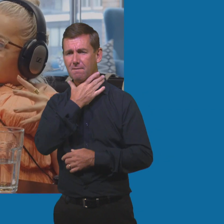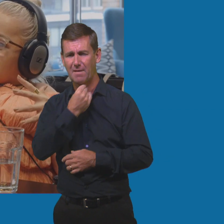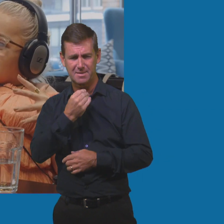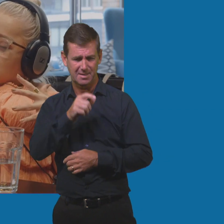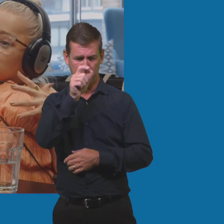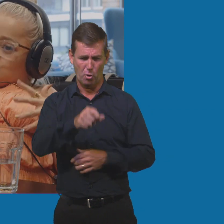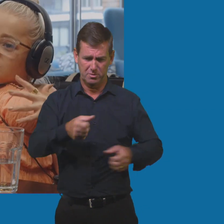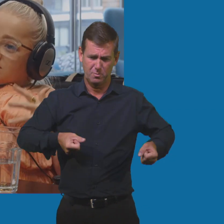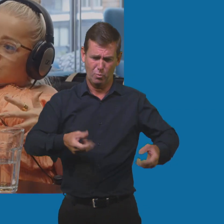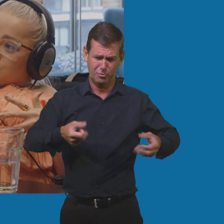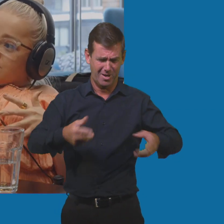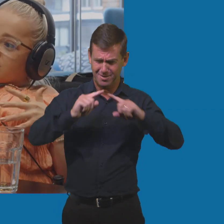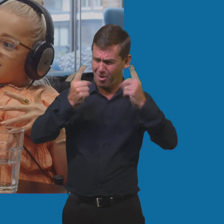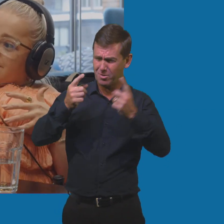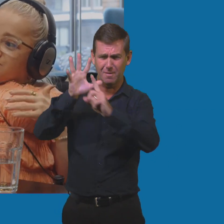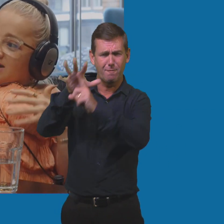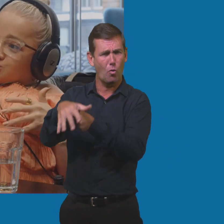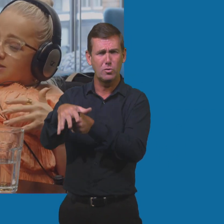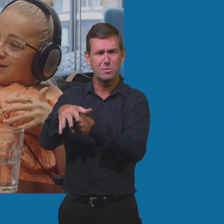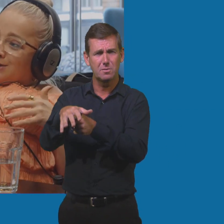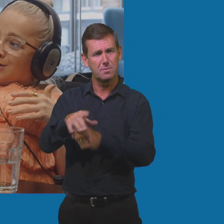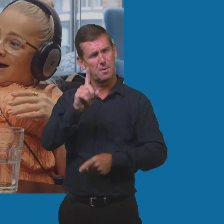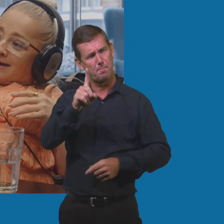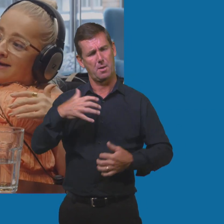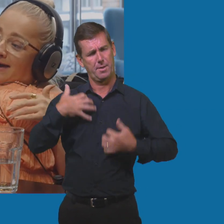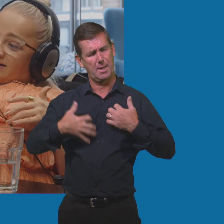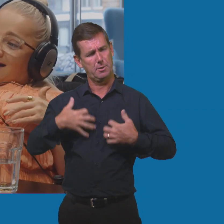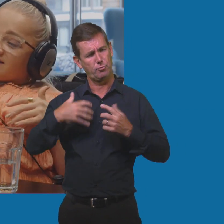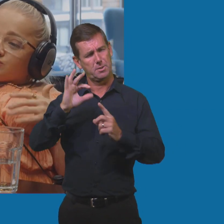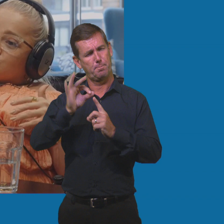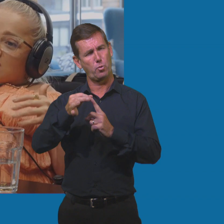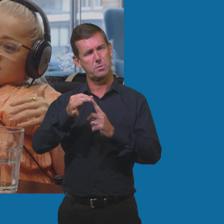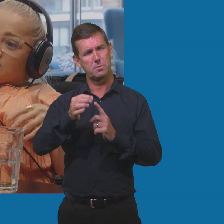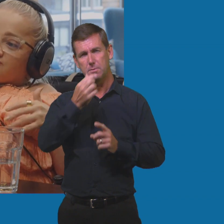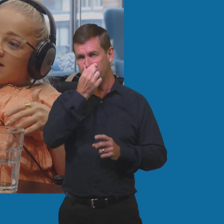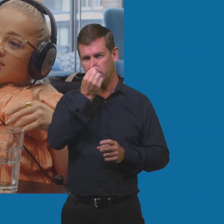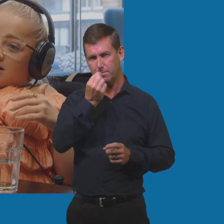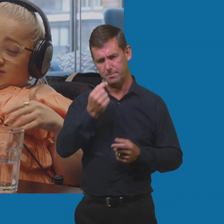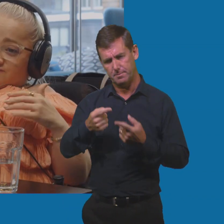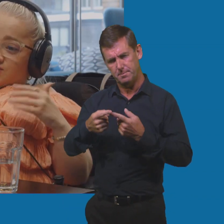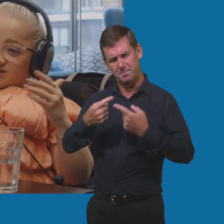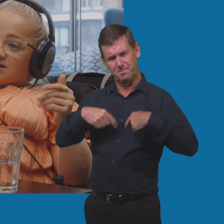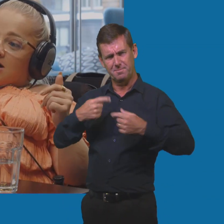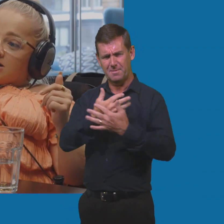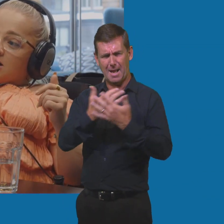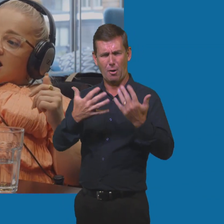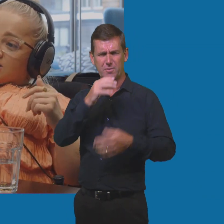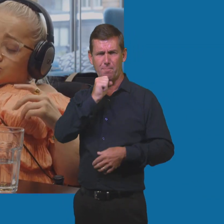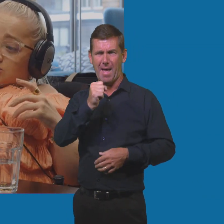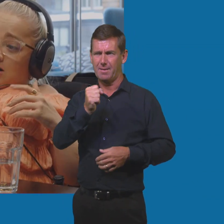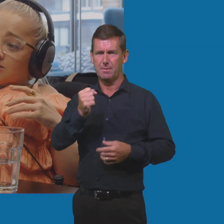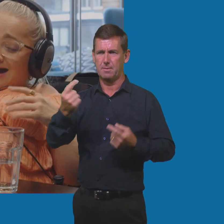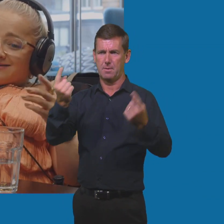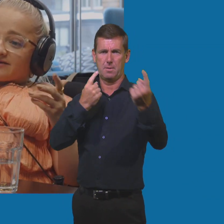really interesting talking point, because actually, I seem to attract a lot of men that their first thing are,